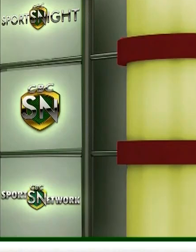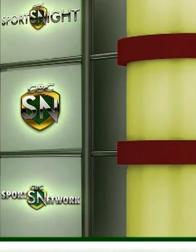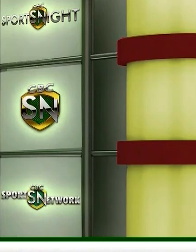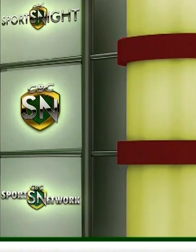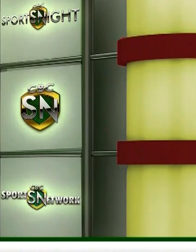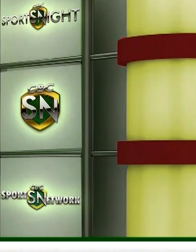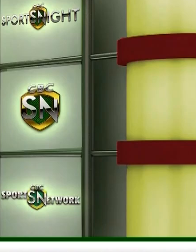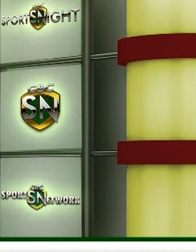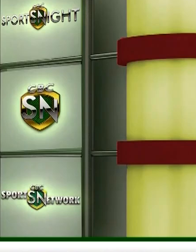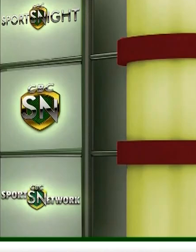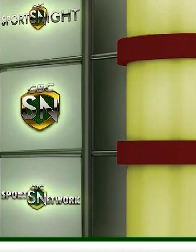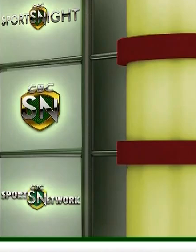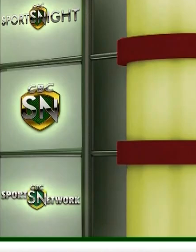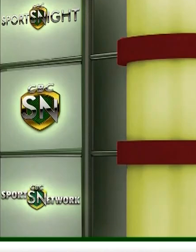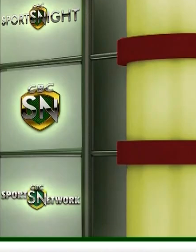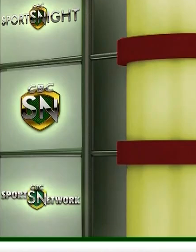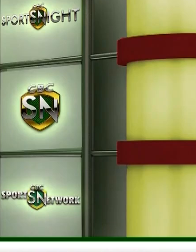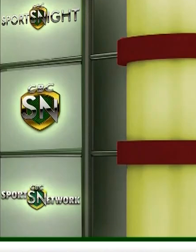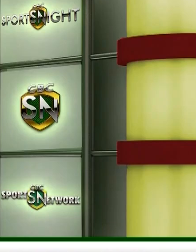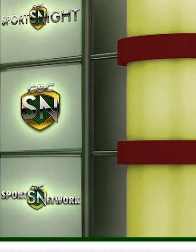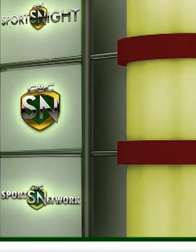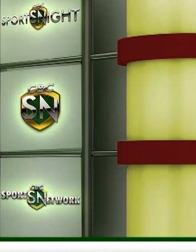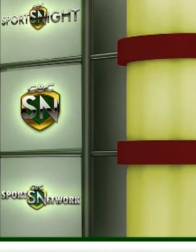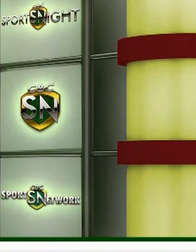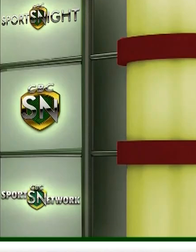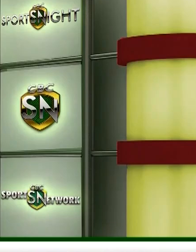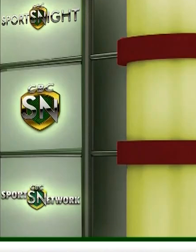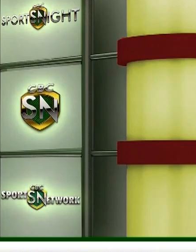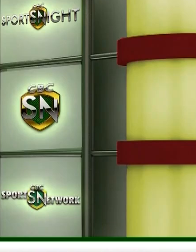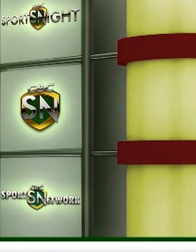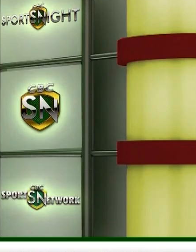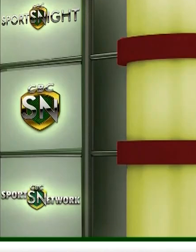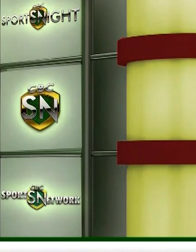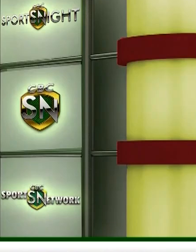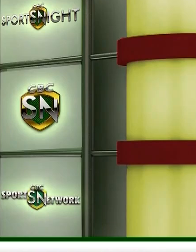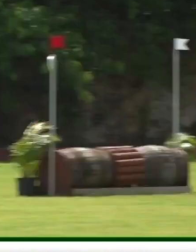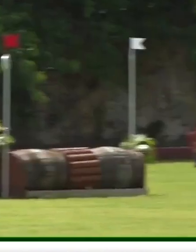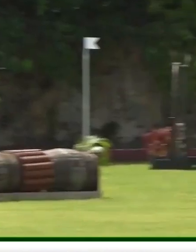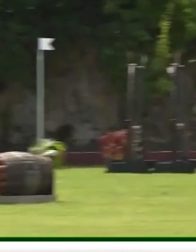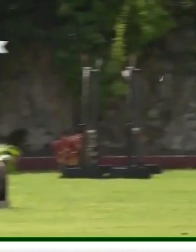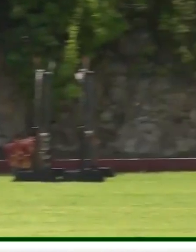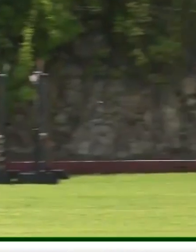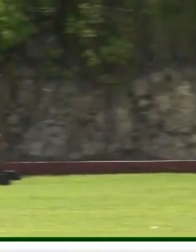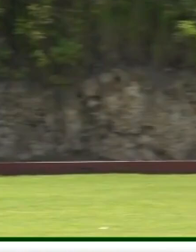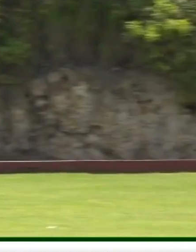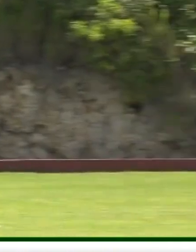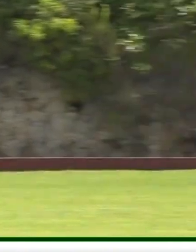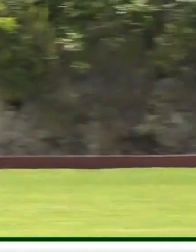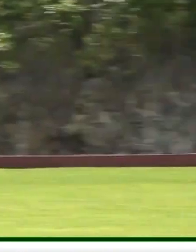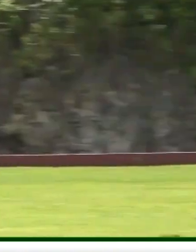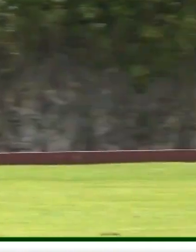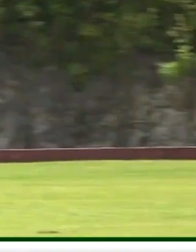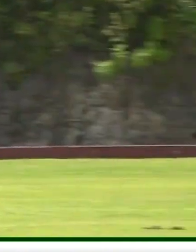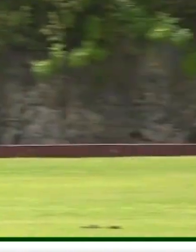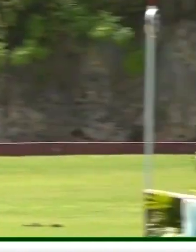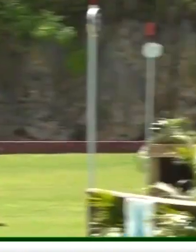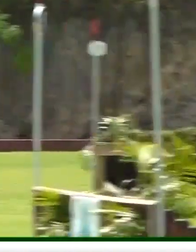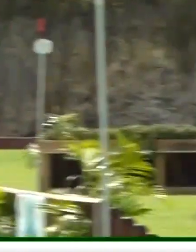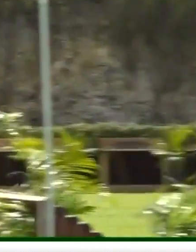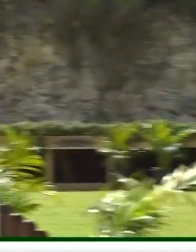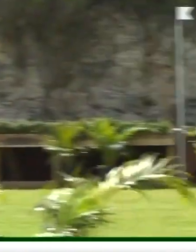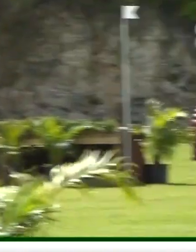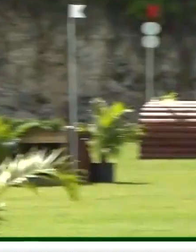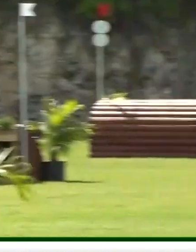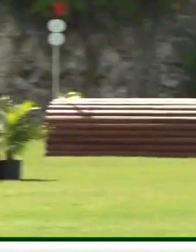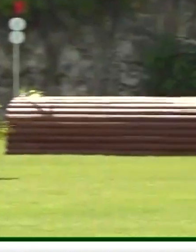International Equestrian Association Challenge events. After she won the Jumping World Challenge Category C competition last month on the